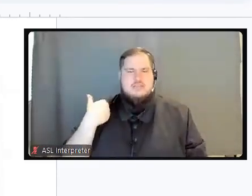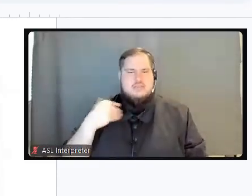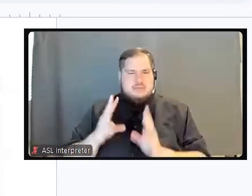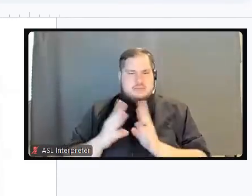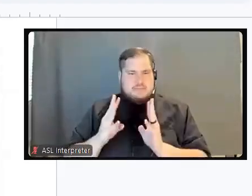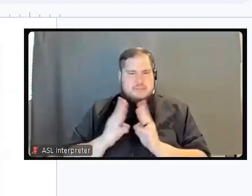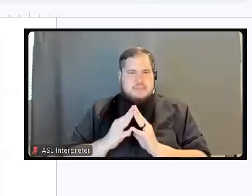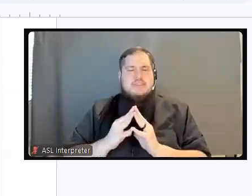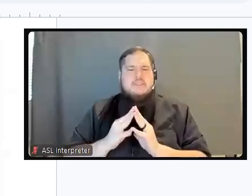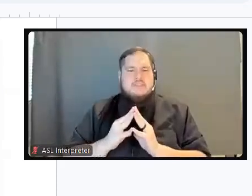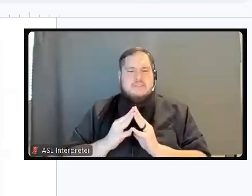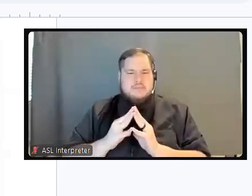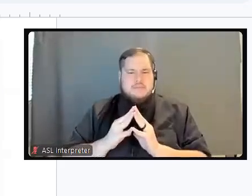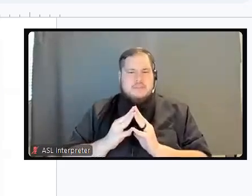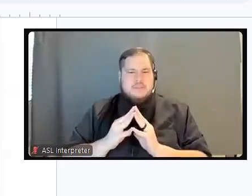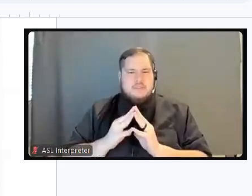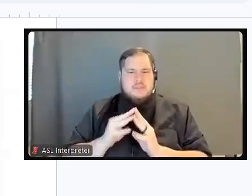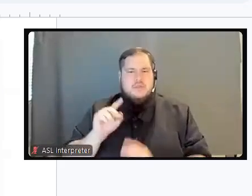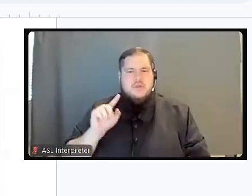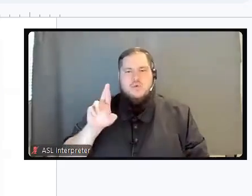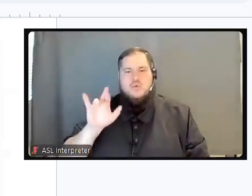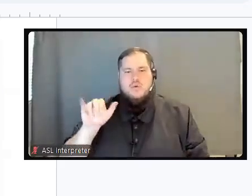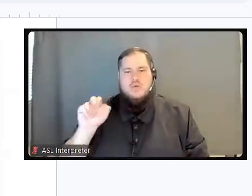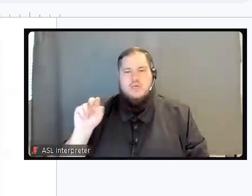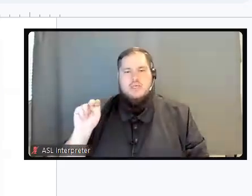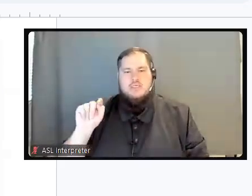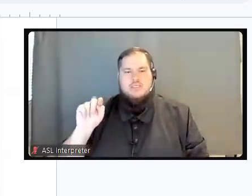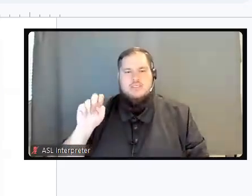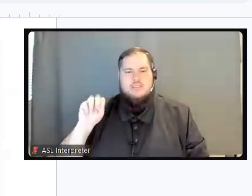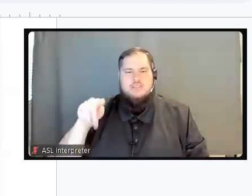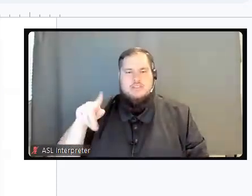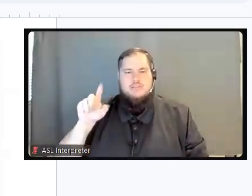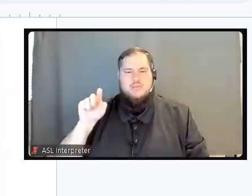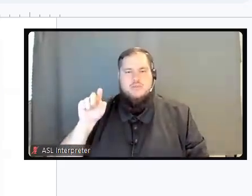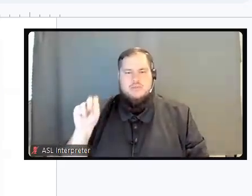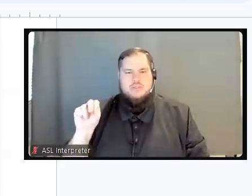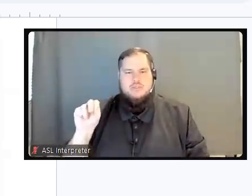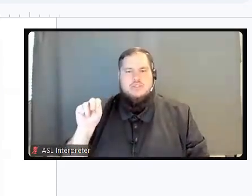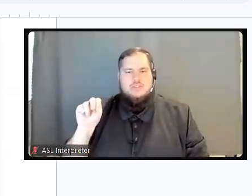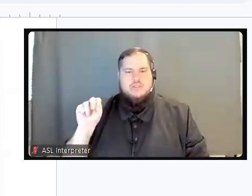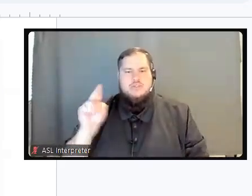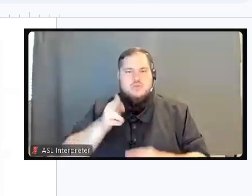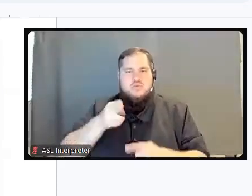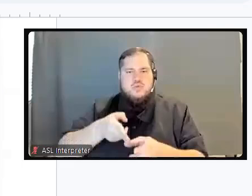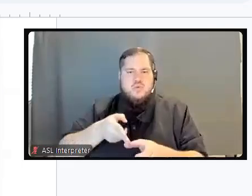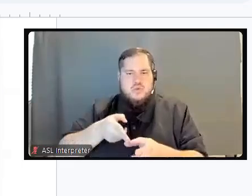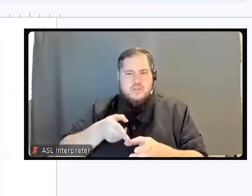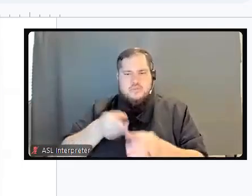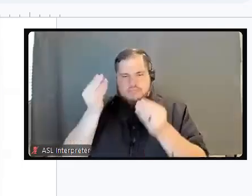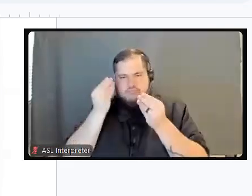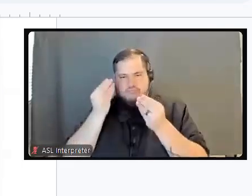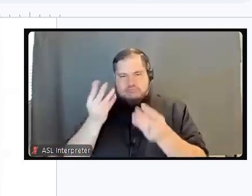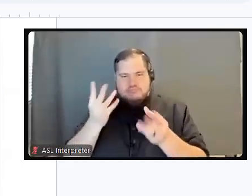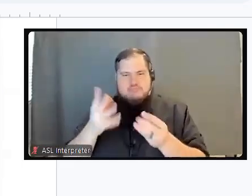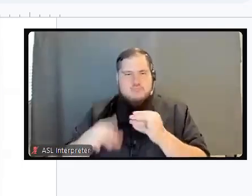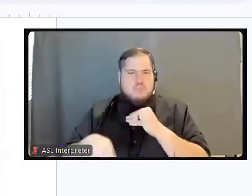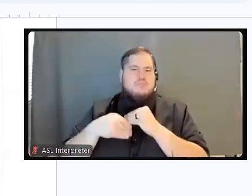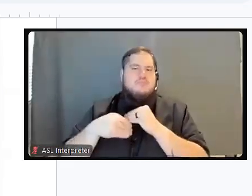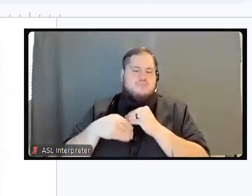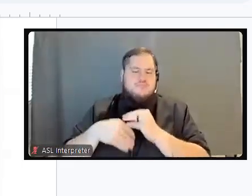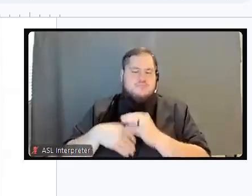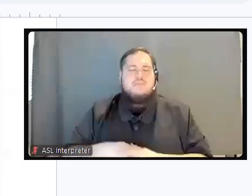meeting, and Ryan Templeton came and gave you all some additional information. What I can share with you